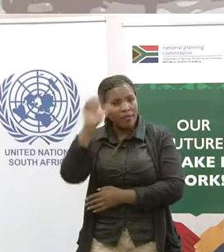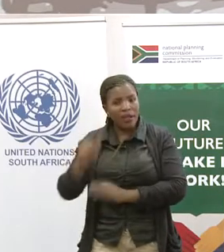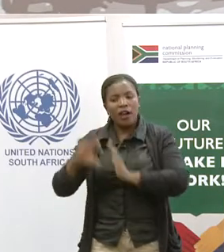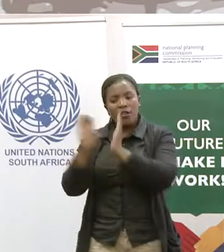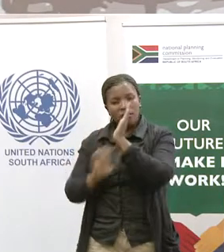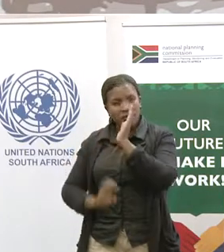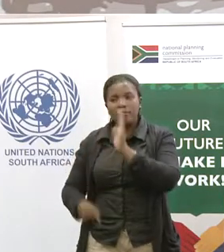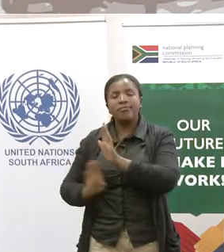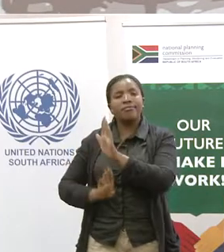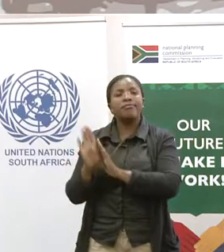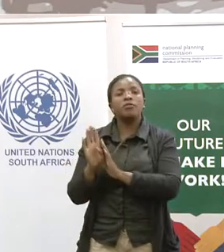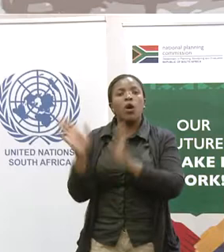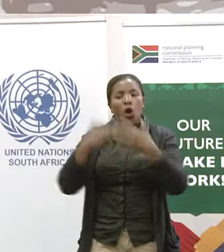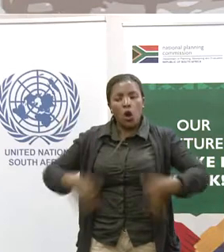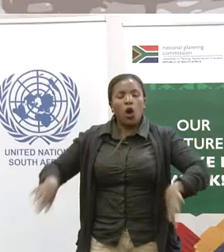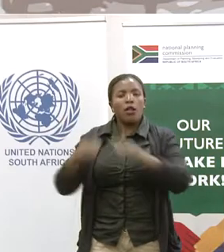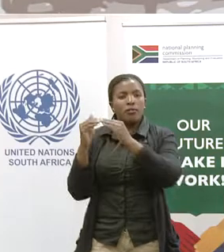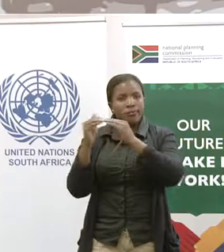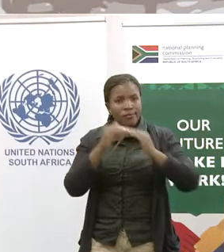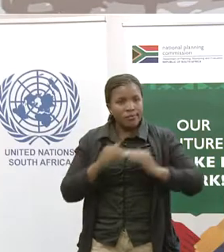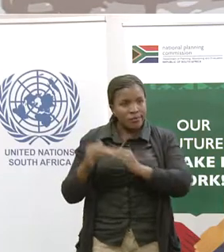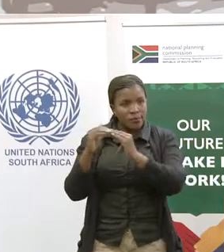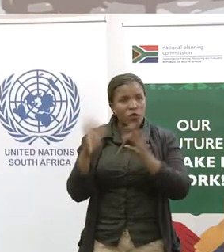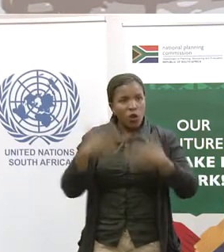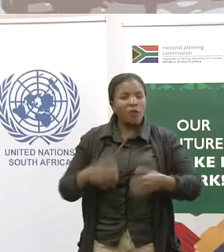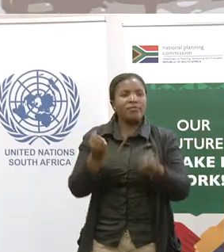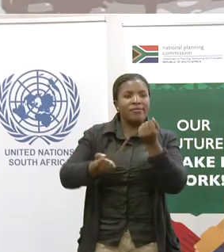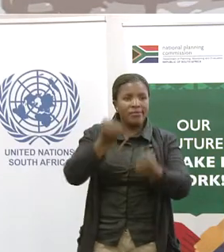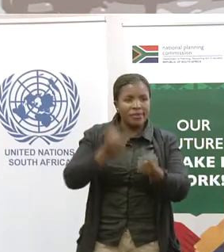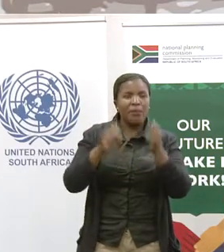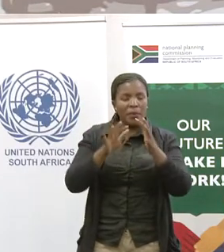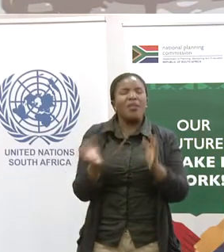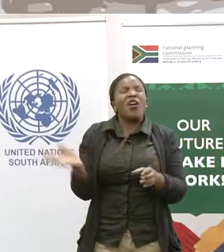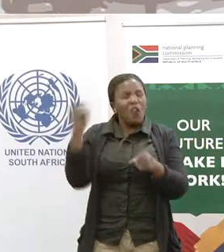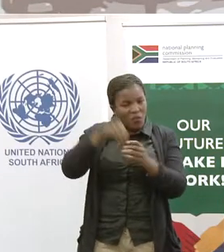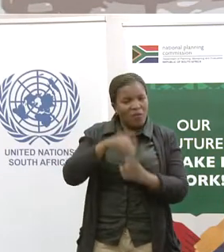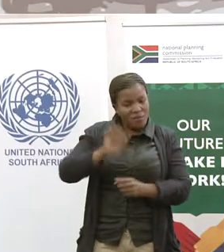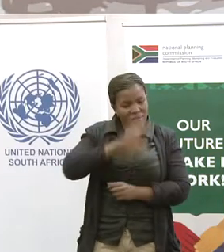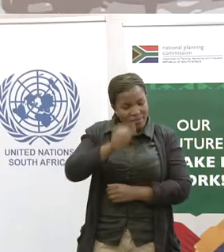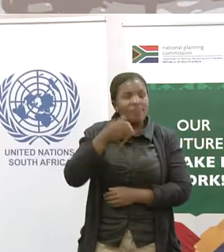a beacon of hope, equality, and justice for all people living in South Africa.